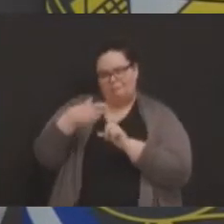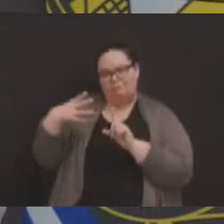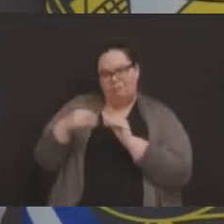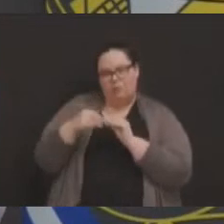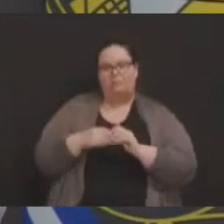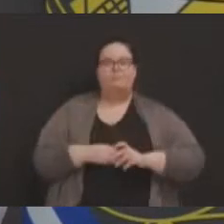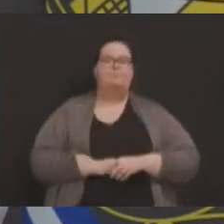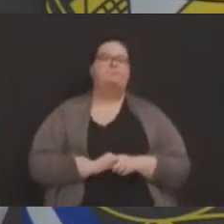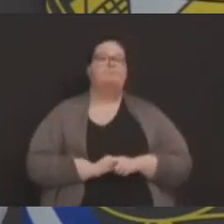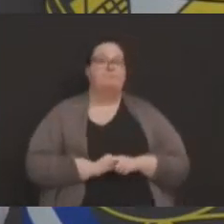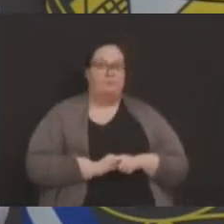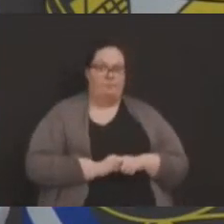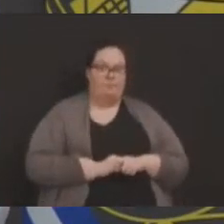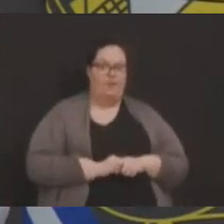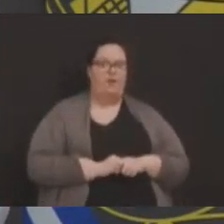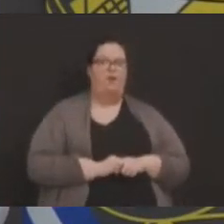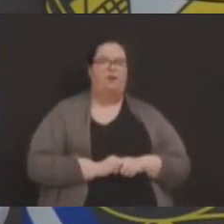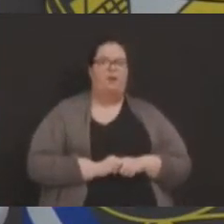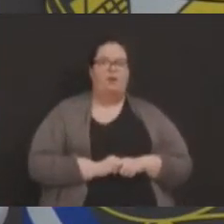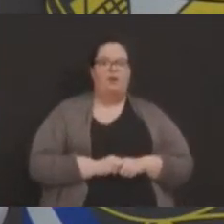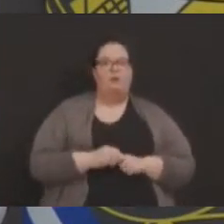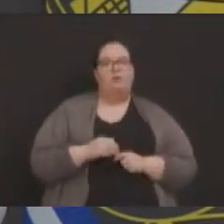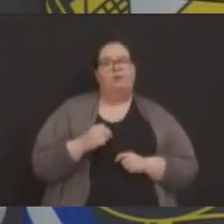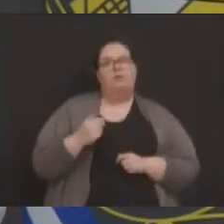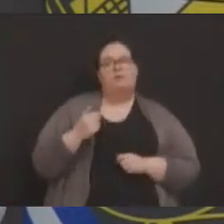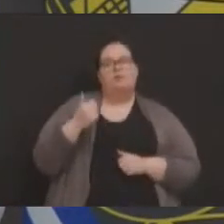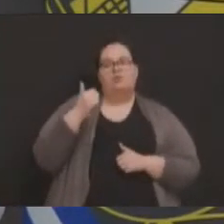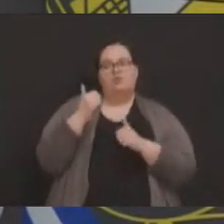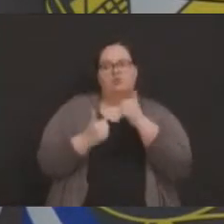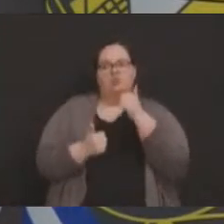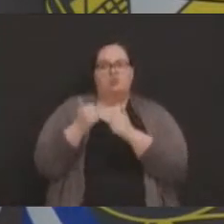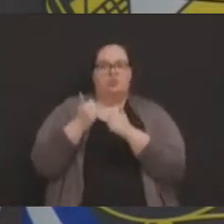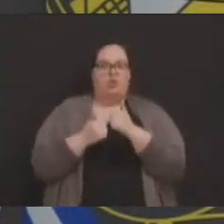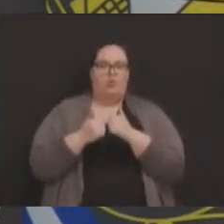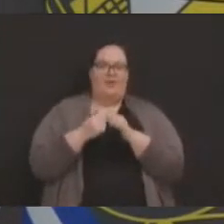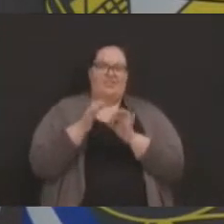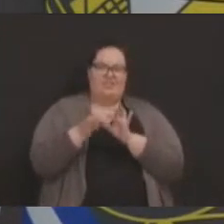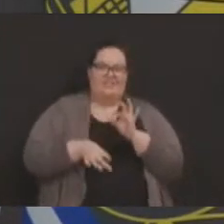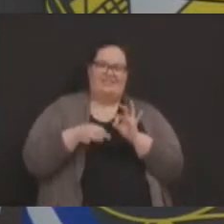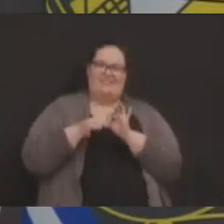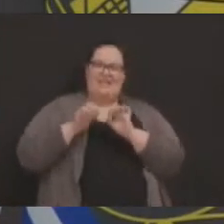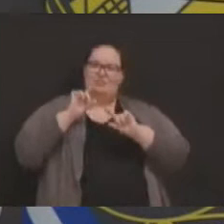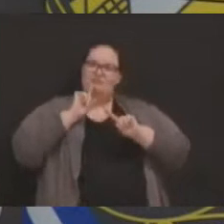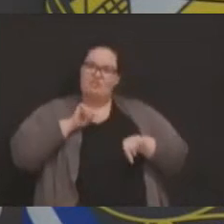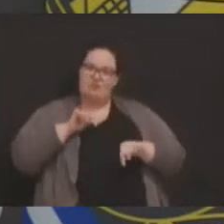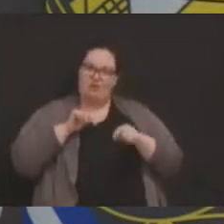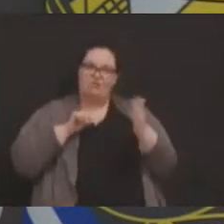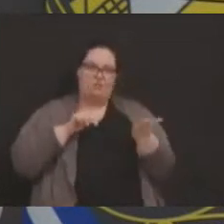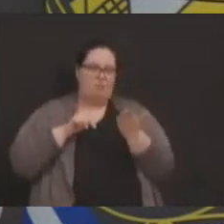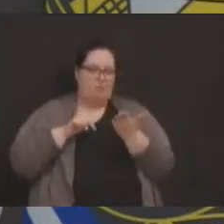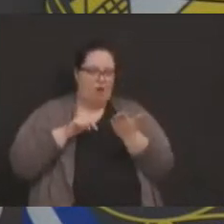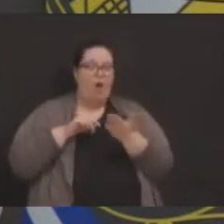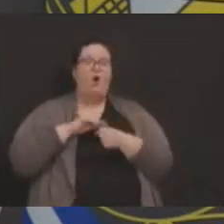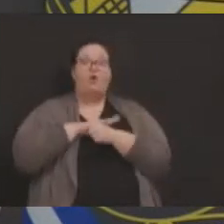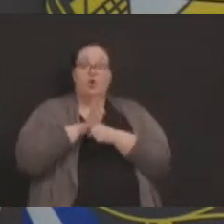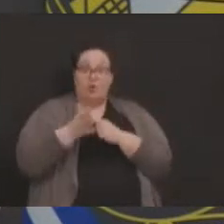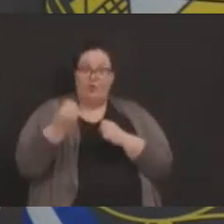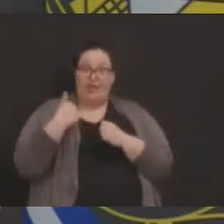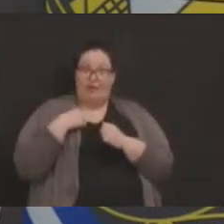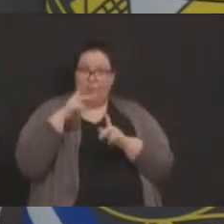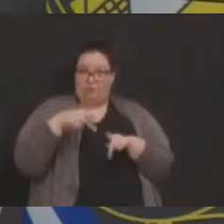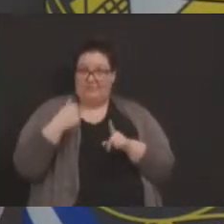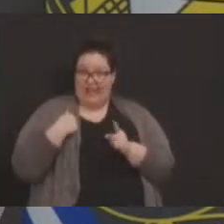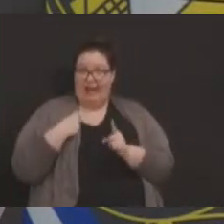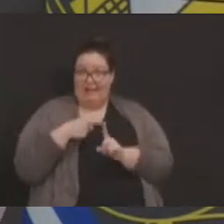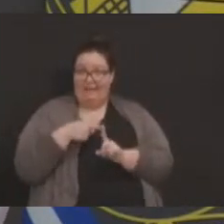genetic sequencing to see if the variants are here in the province. So all the tests that we've sent so far came back negative for the variants.